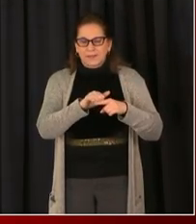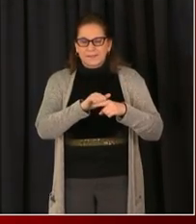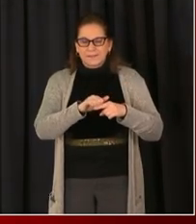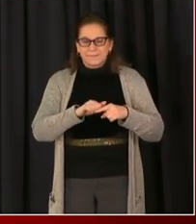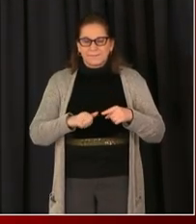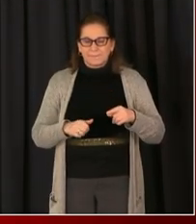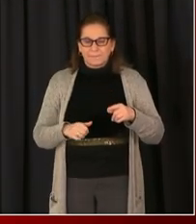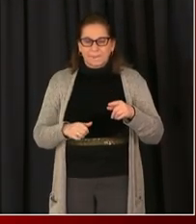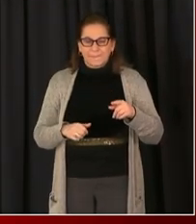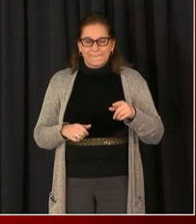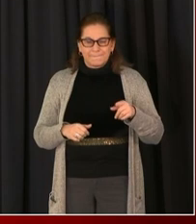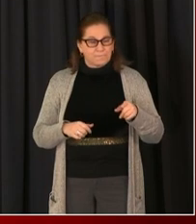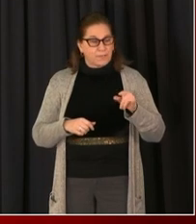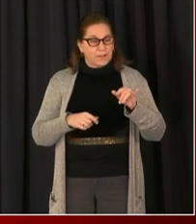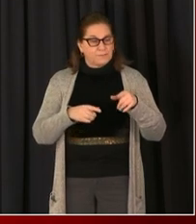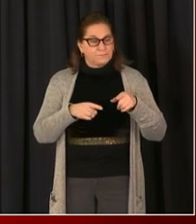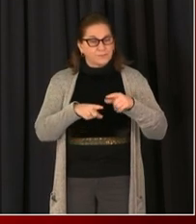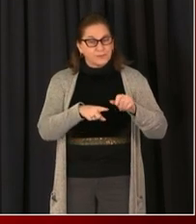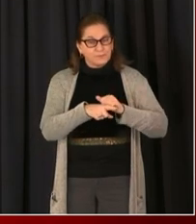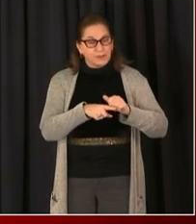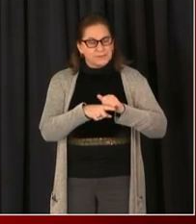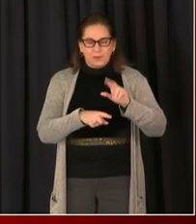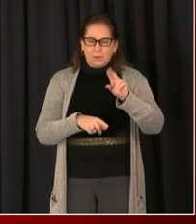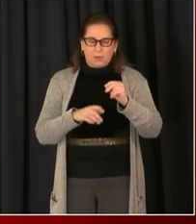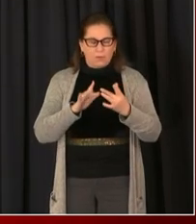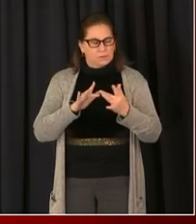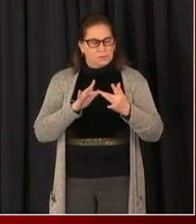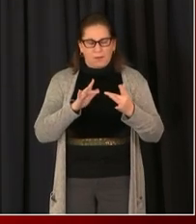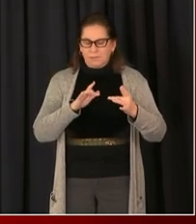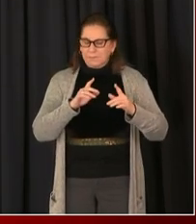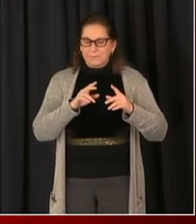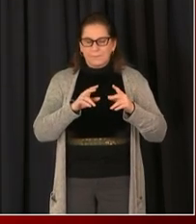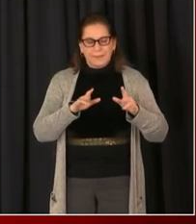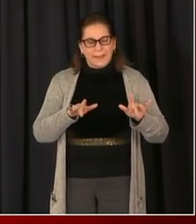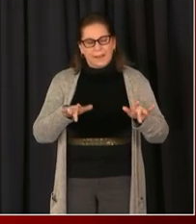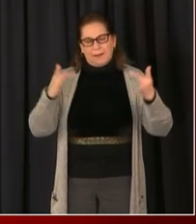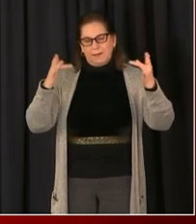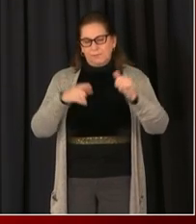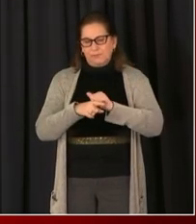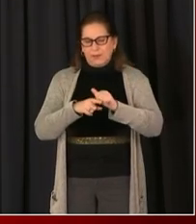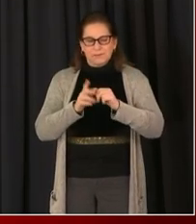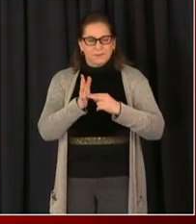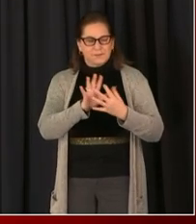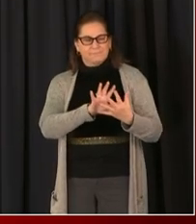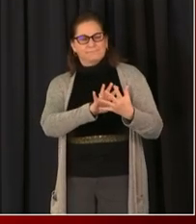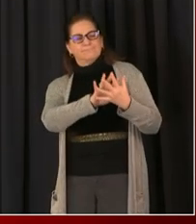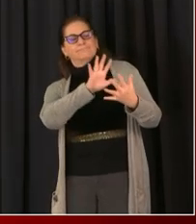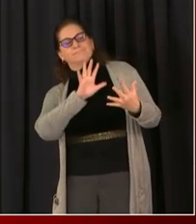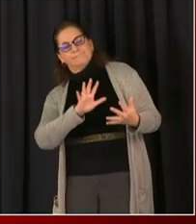involve physical contact with another person.